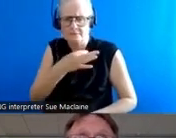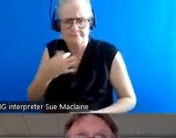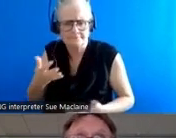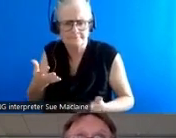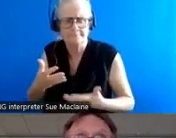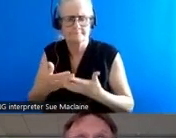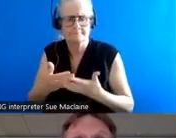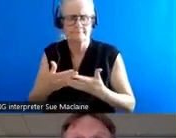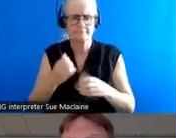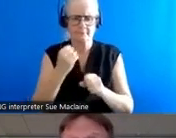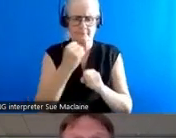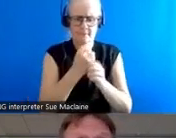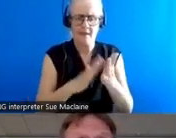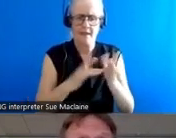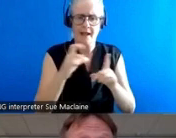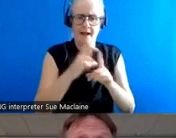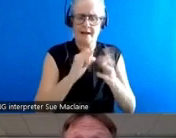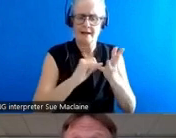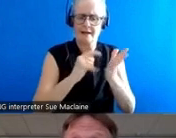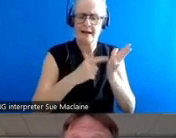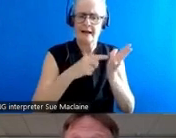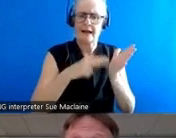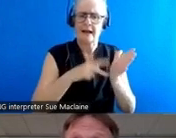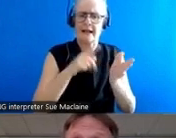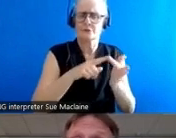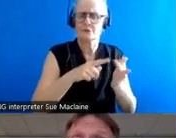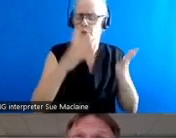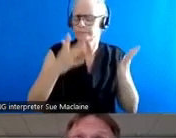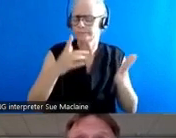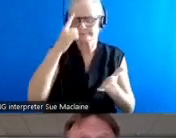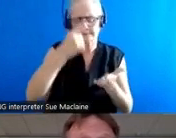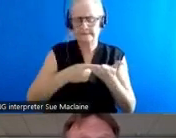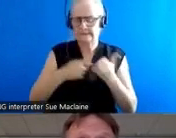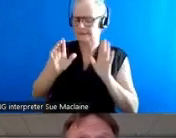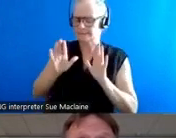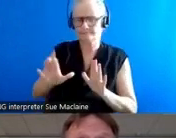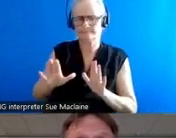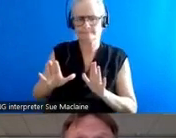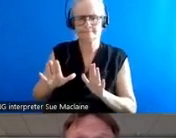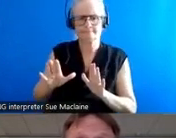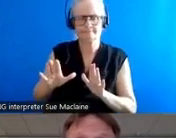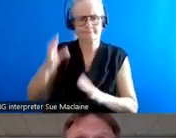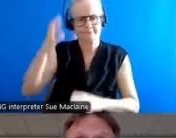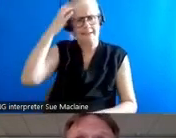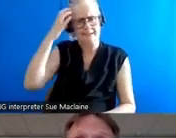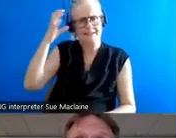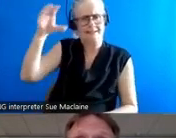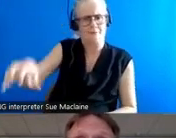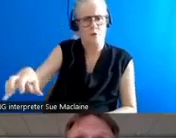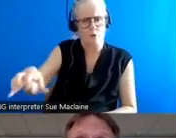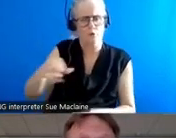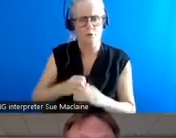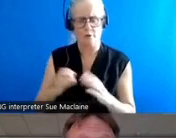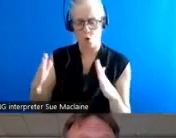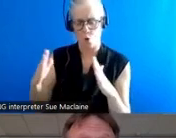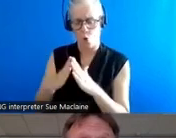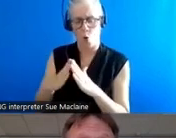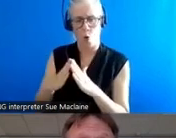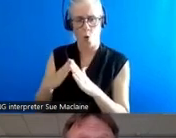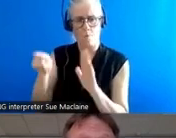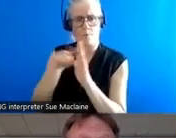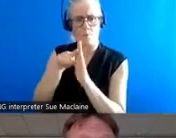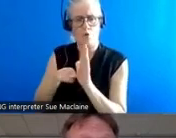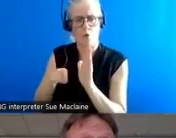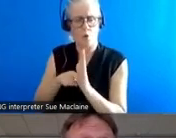way to deal with this was, in effect, give Ireland devolution. So introduced a Home Rule Bill for Ireland, which would have set up an